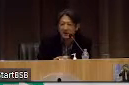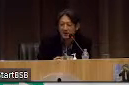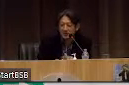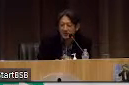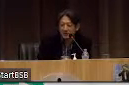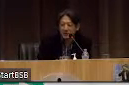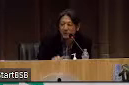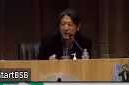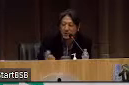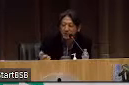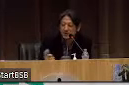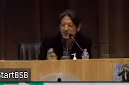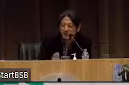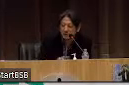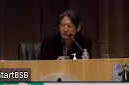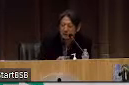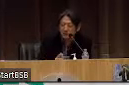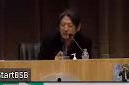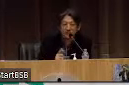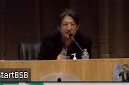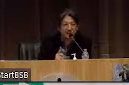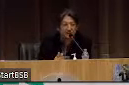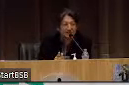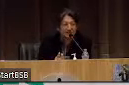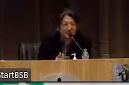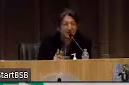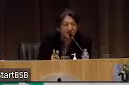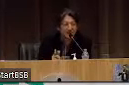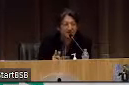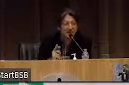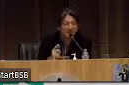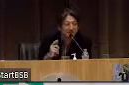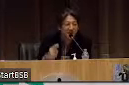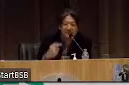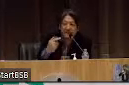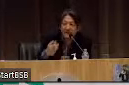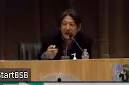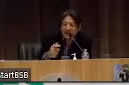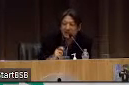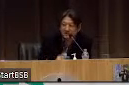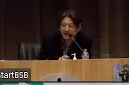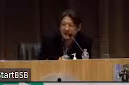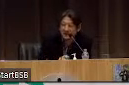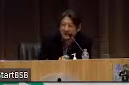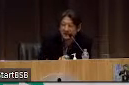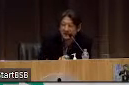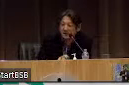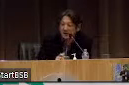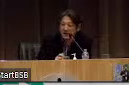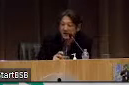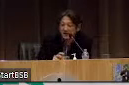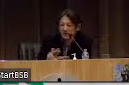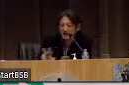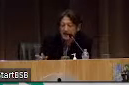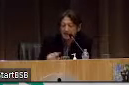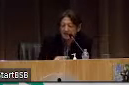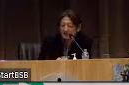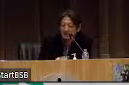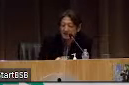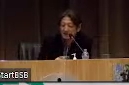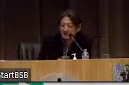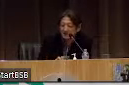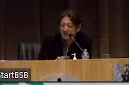could organize in a way where the health professional can have access more easily